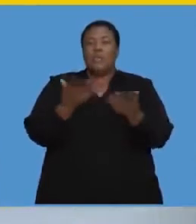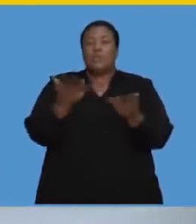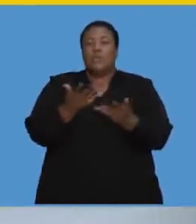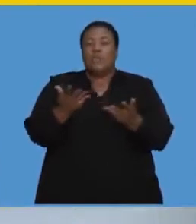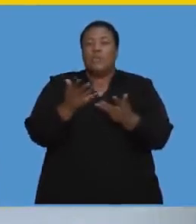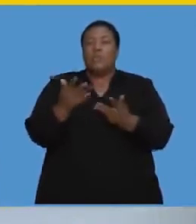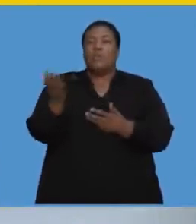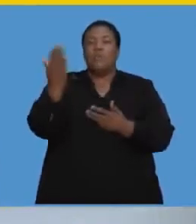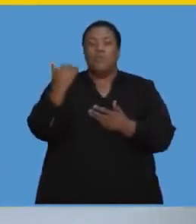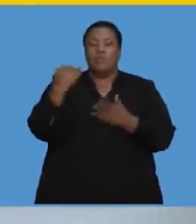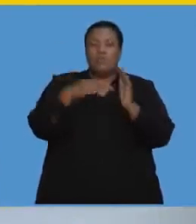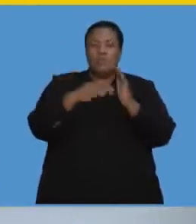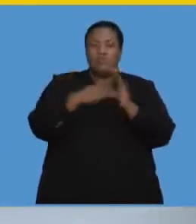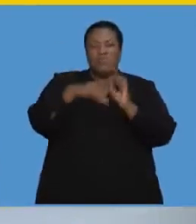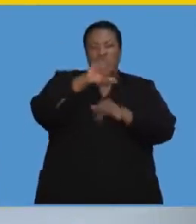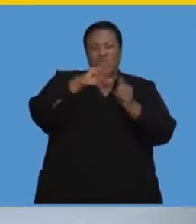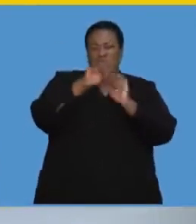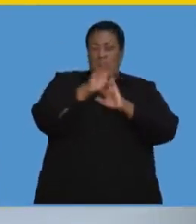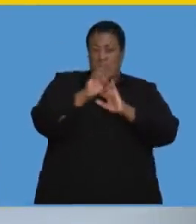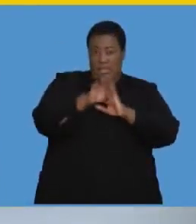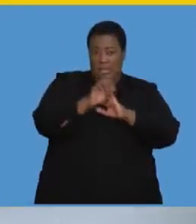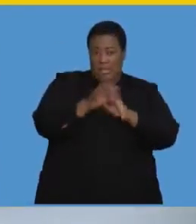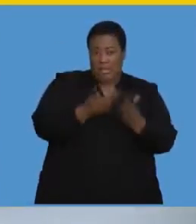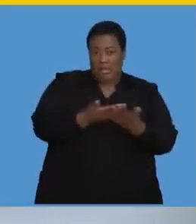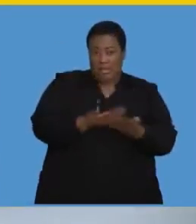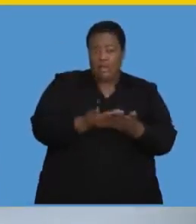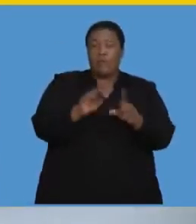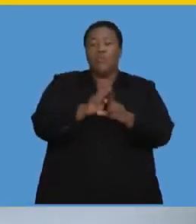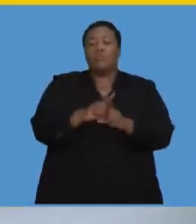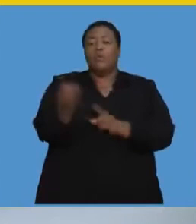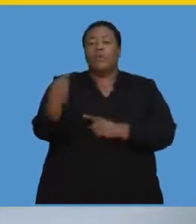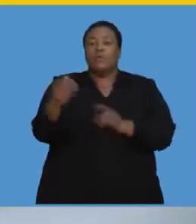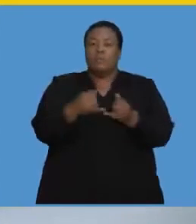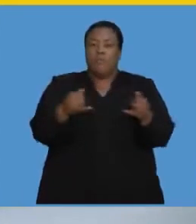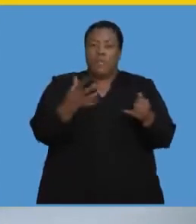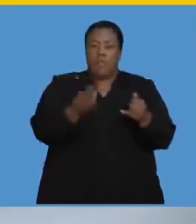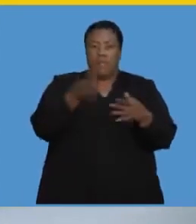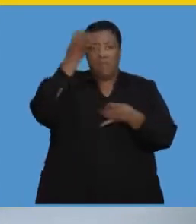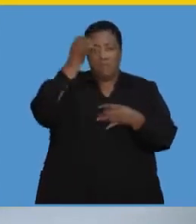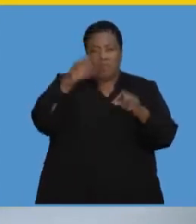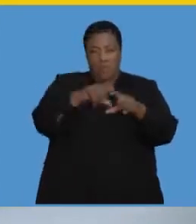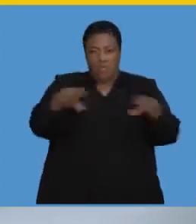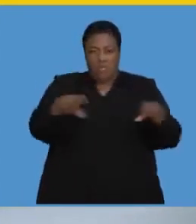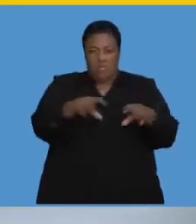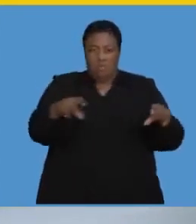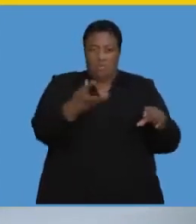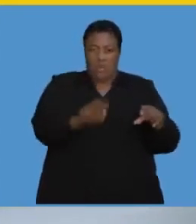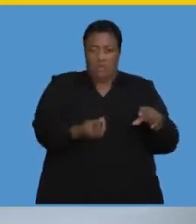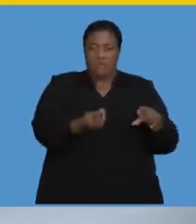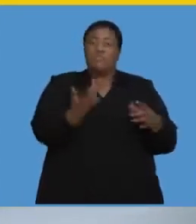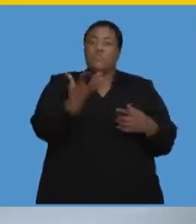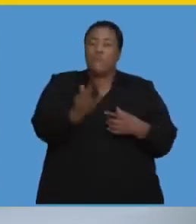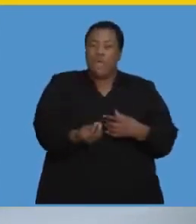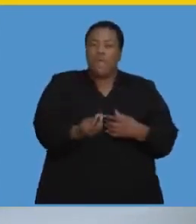all of our social media pages and hit us up on our WhatsApp line. The details are on the screen. We've got an assessment